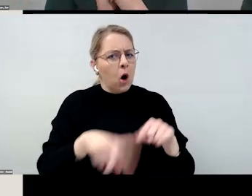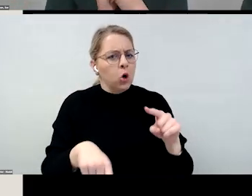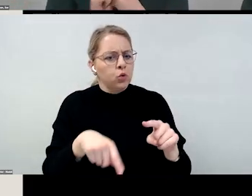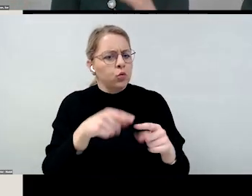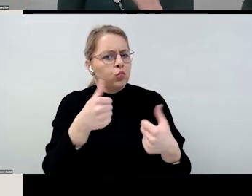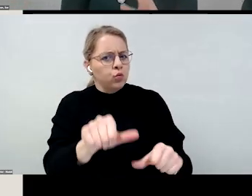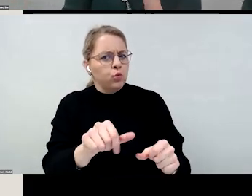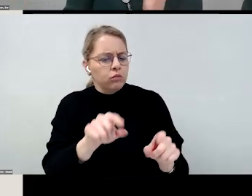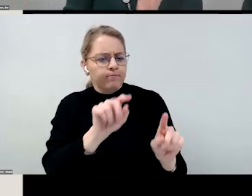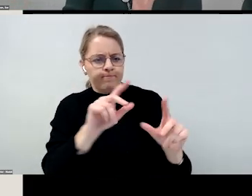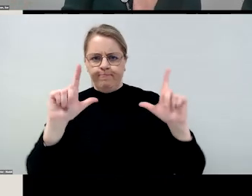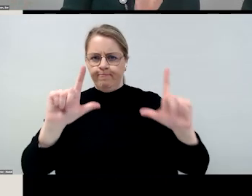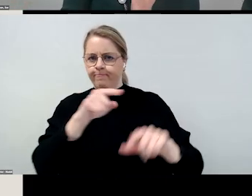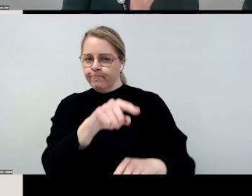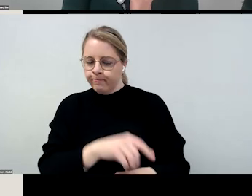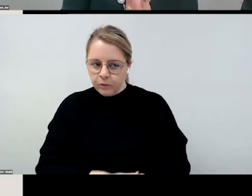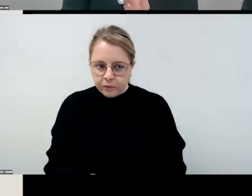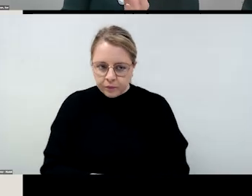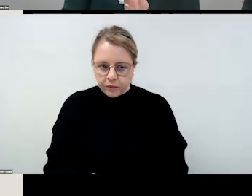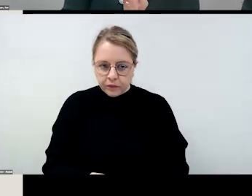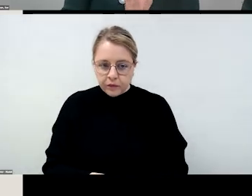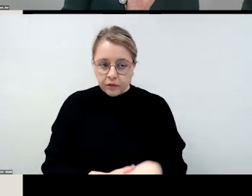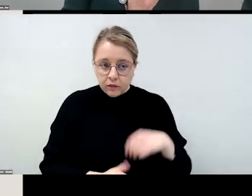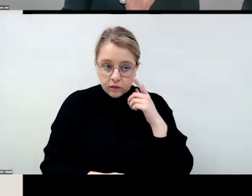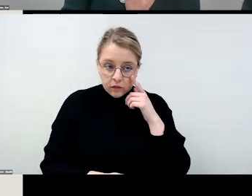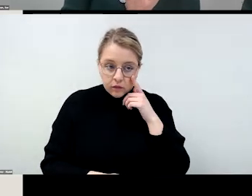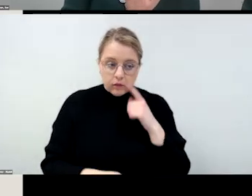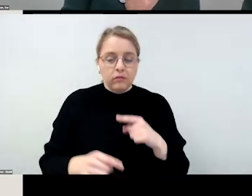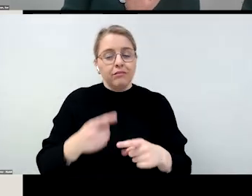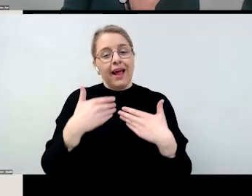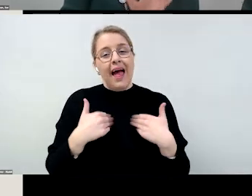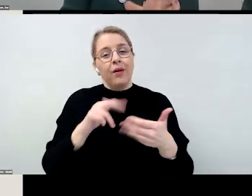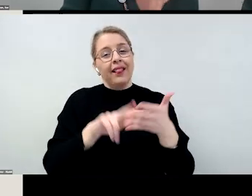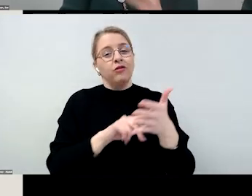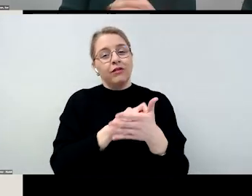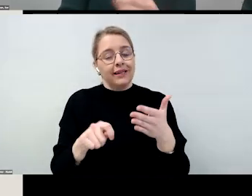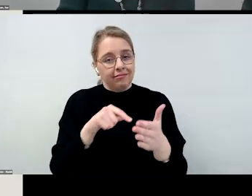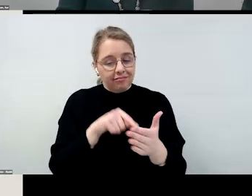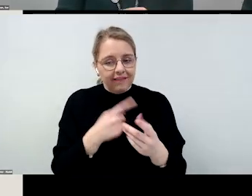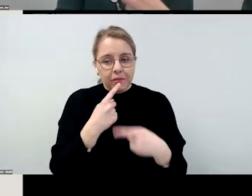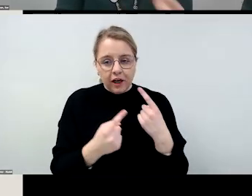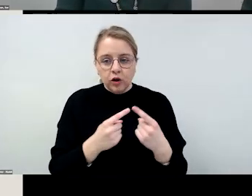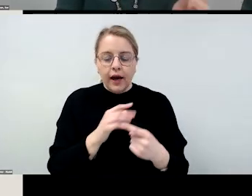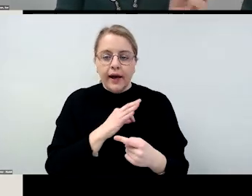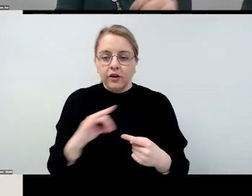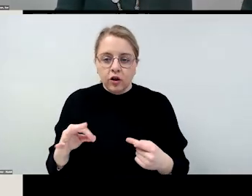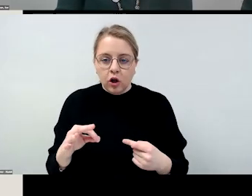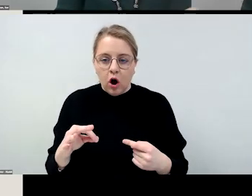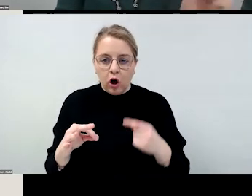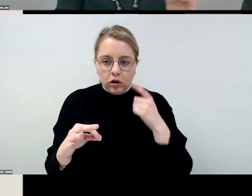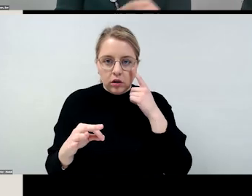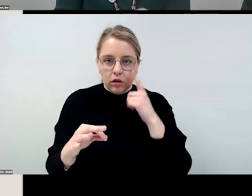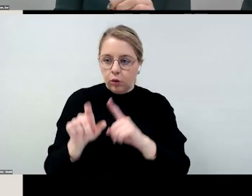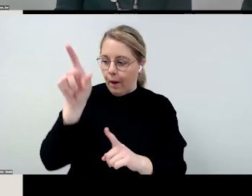literacy. But something that's really important to keep in mind when we talk about health literacy is that it's not an individual